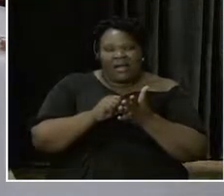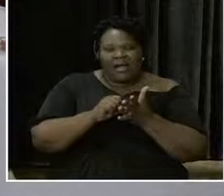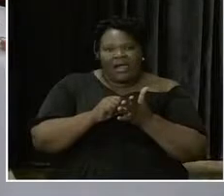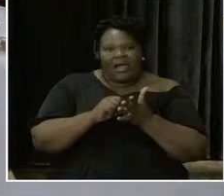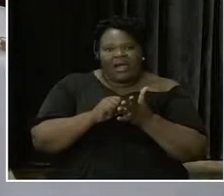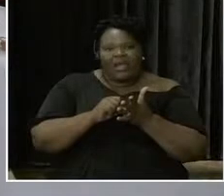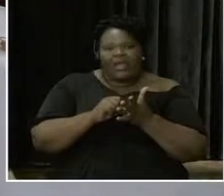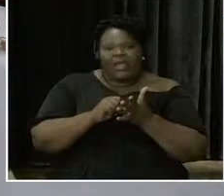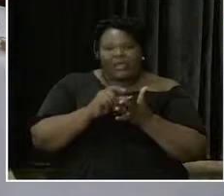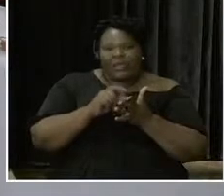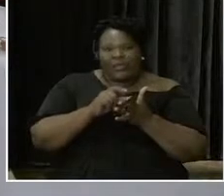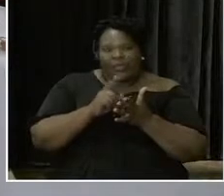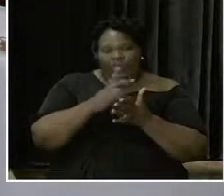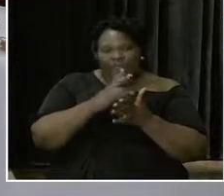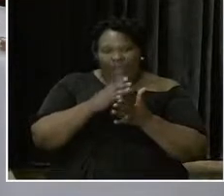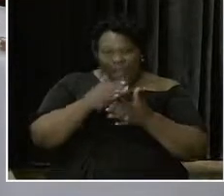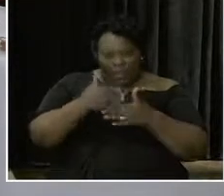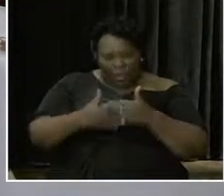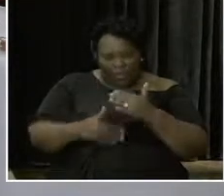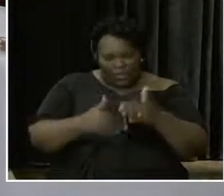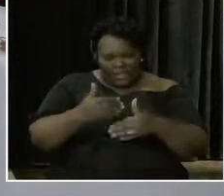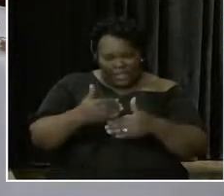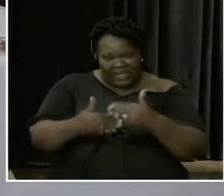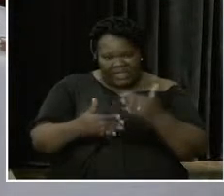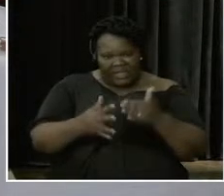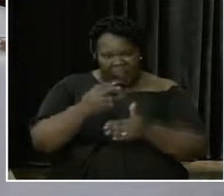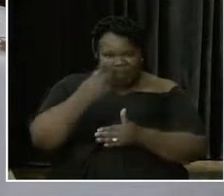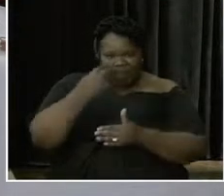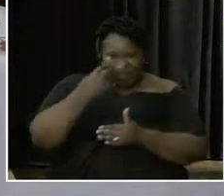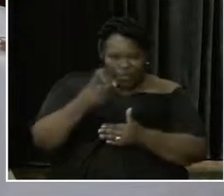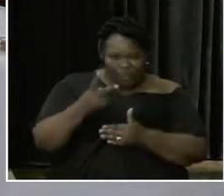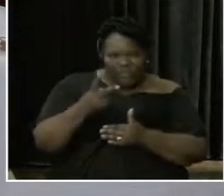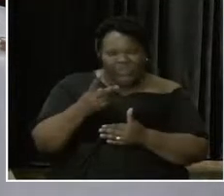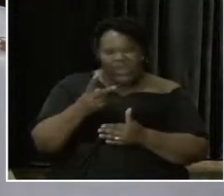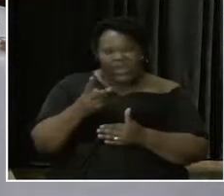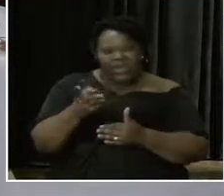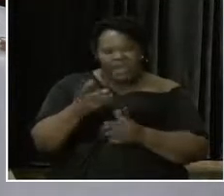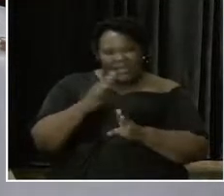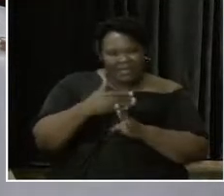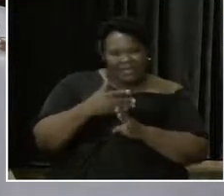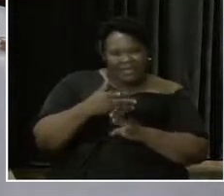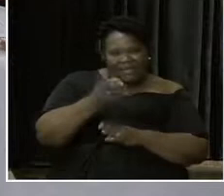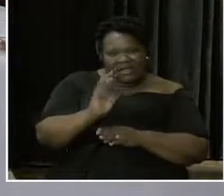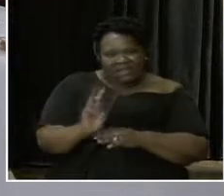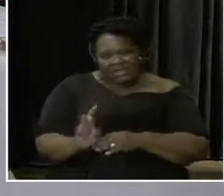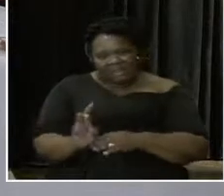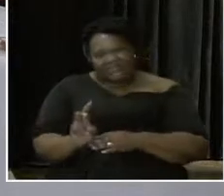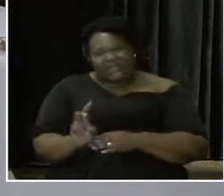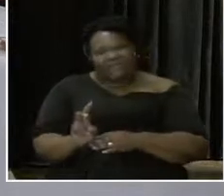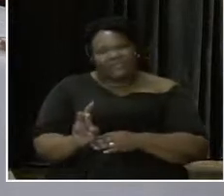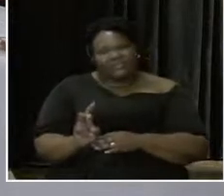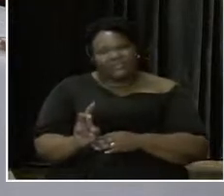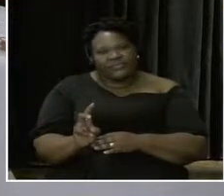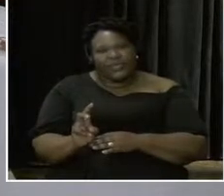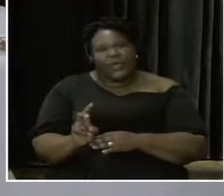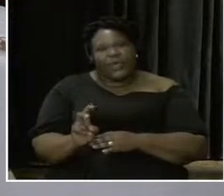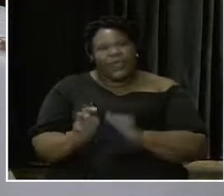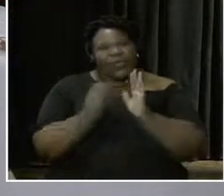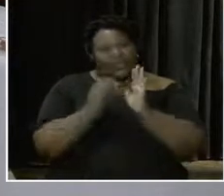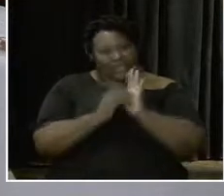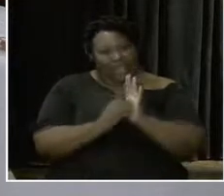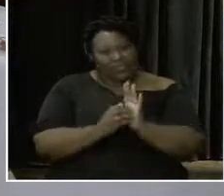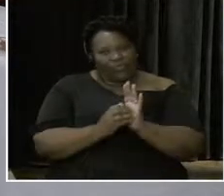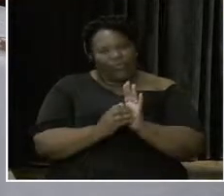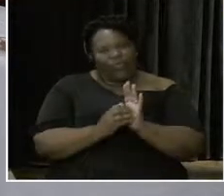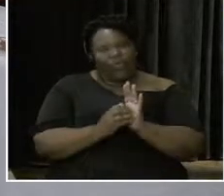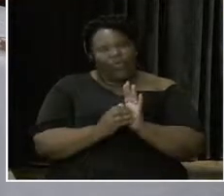to undergo a process of performance. The other issue is that in terms of the legislation,